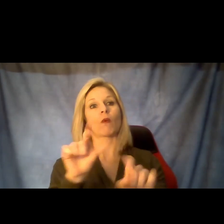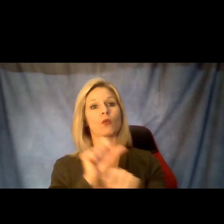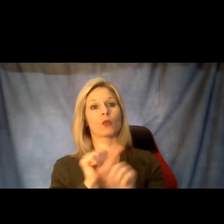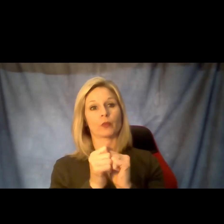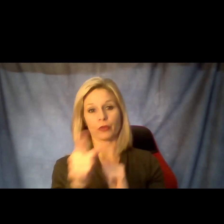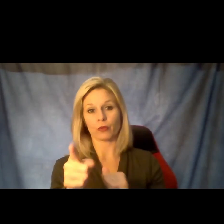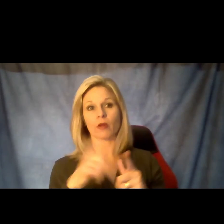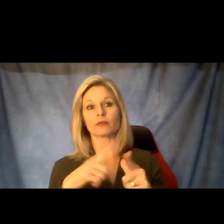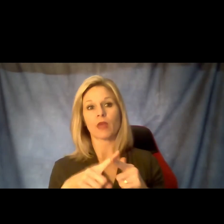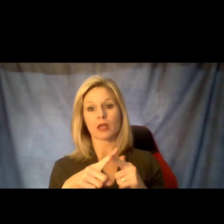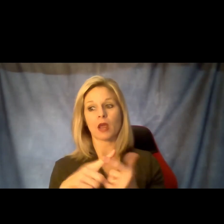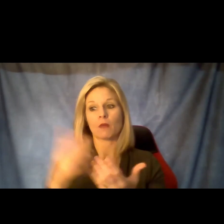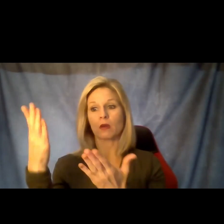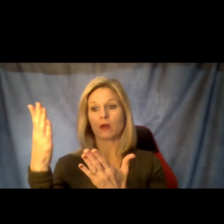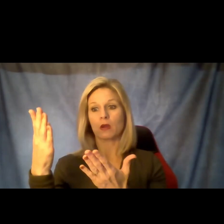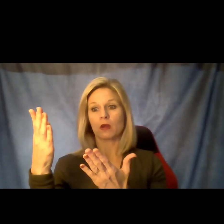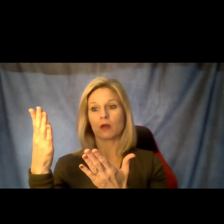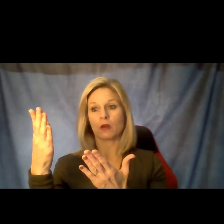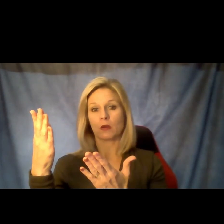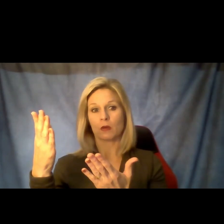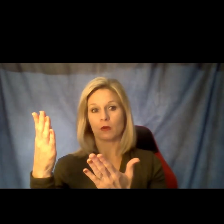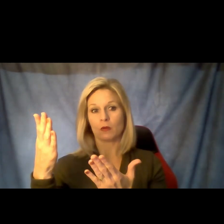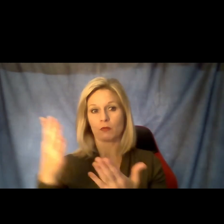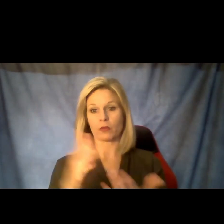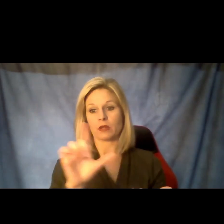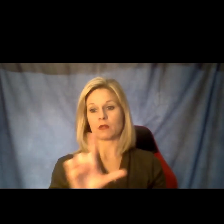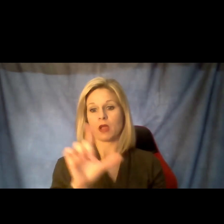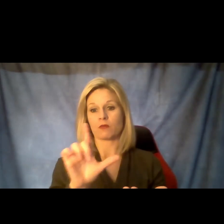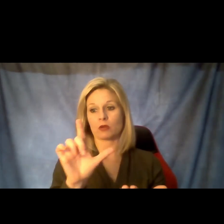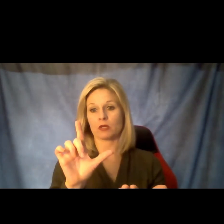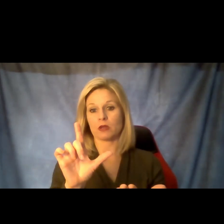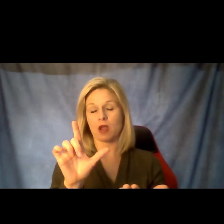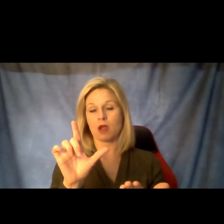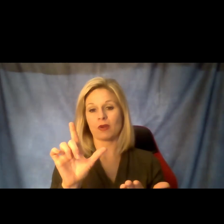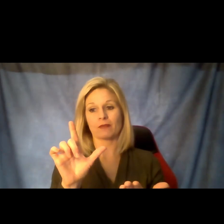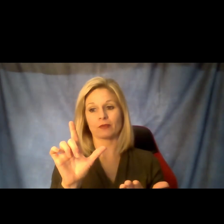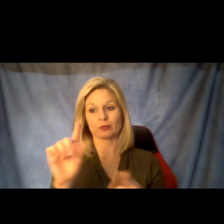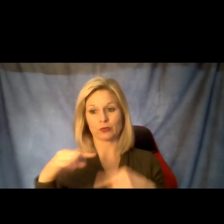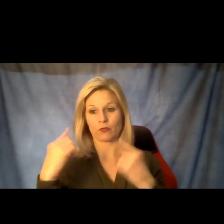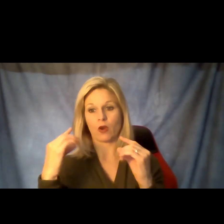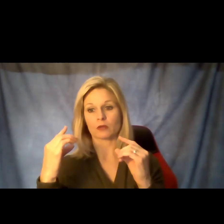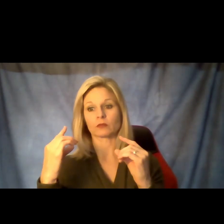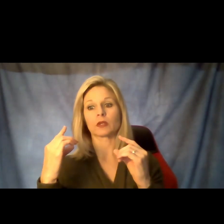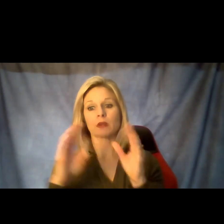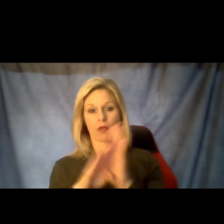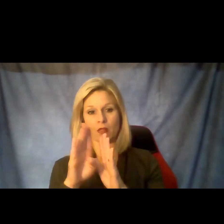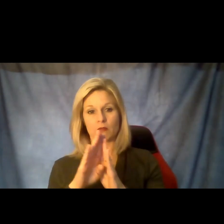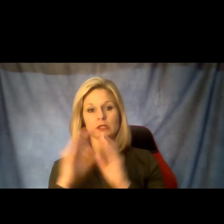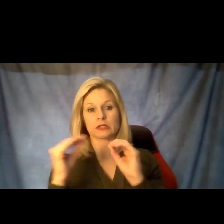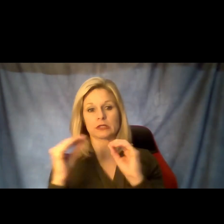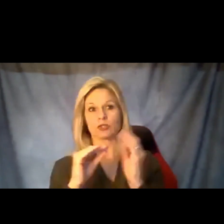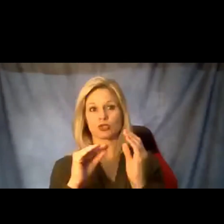I would bring the library of what I've developed so far to teach iPads, and I would ask you to help me work